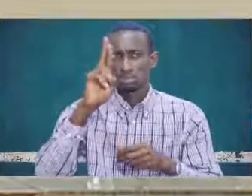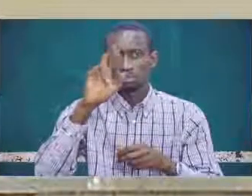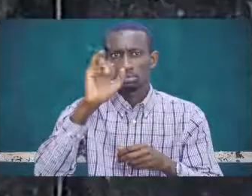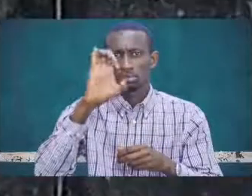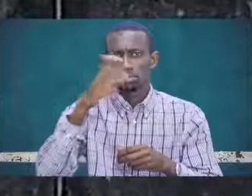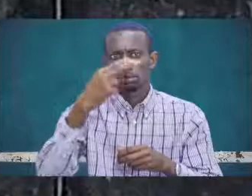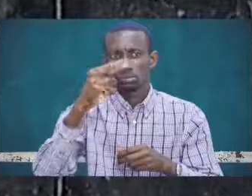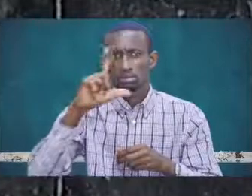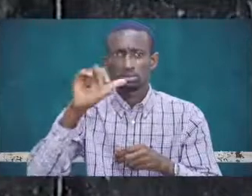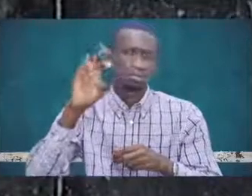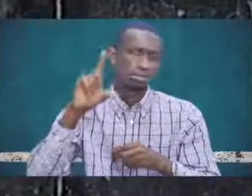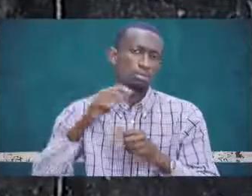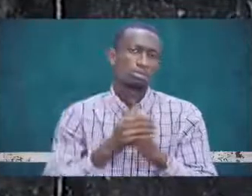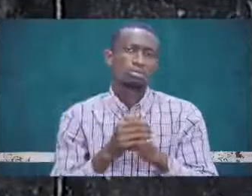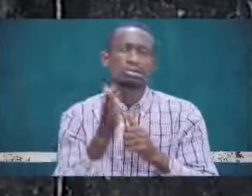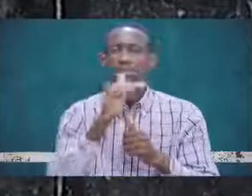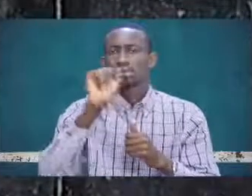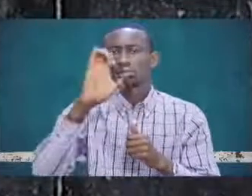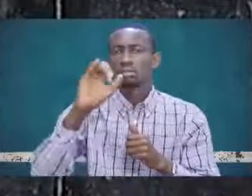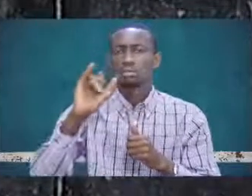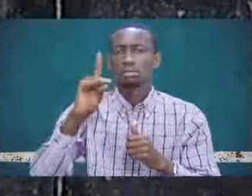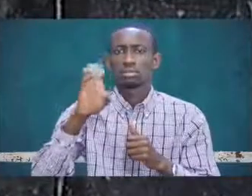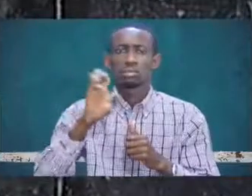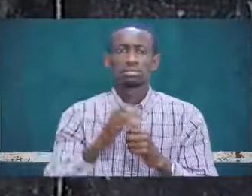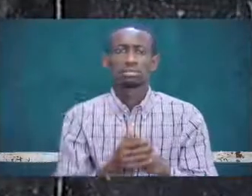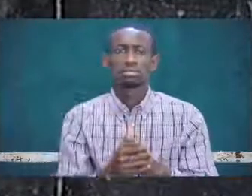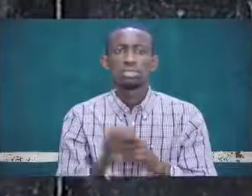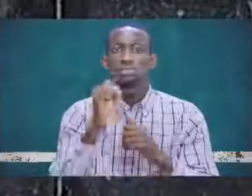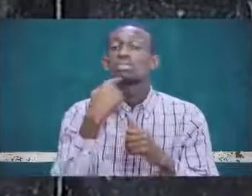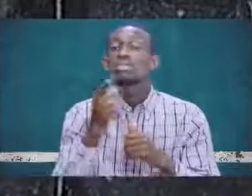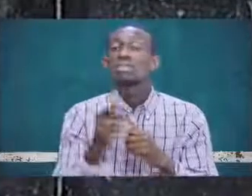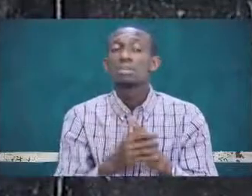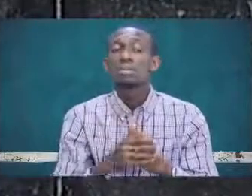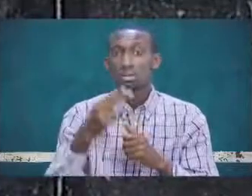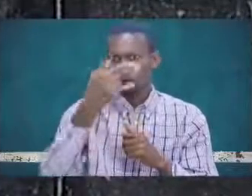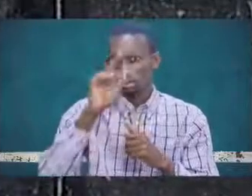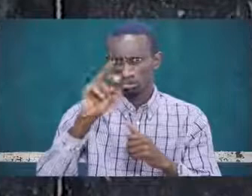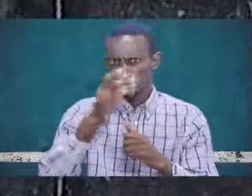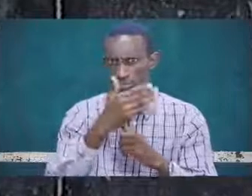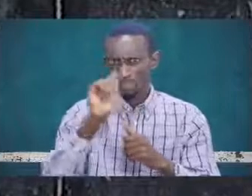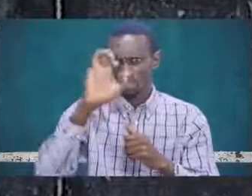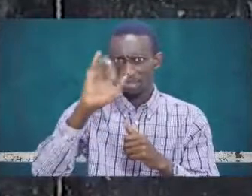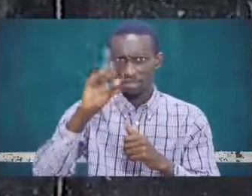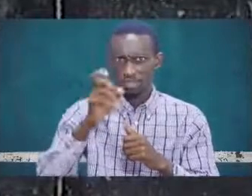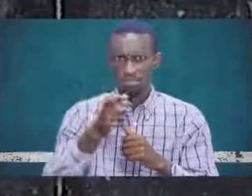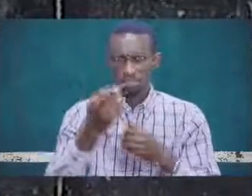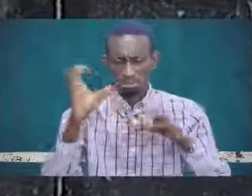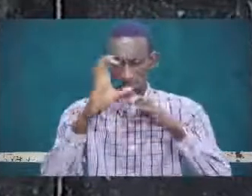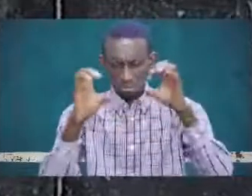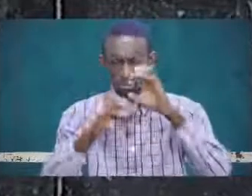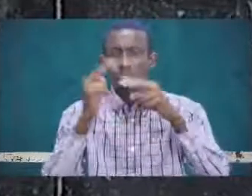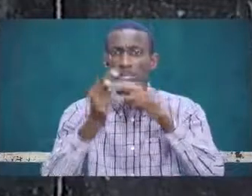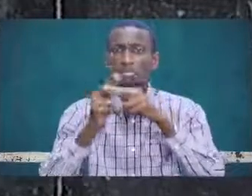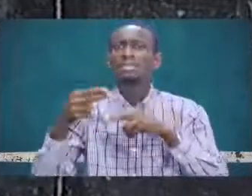Hydrochloric acid. If I say hydrochloric acid, you can put it in a chemical formula which is